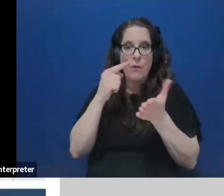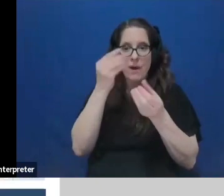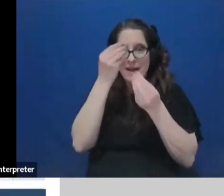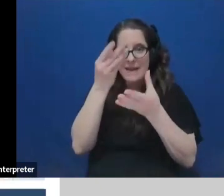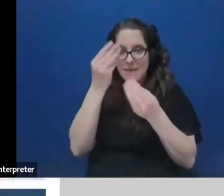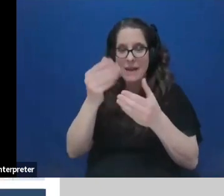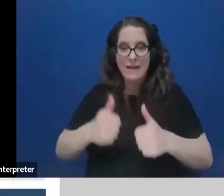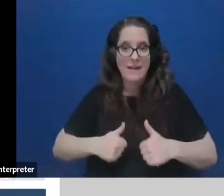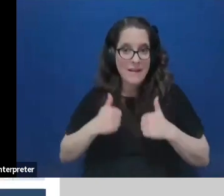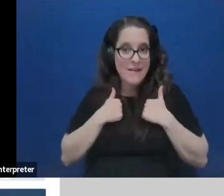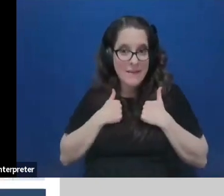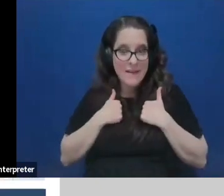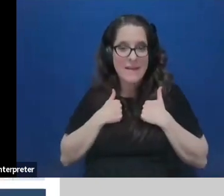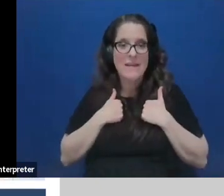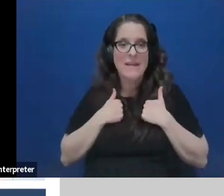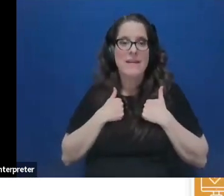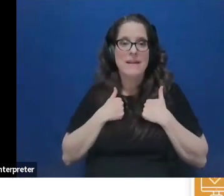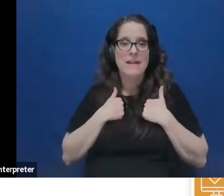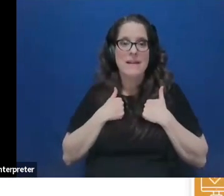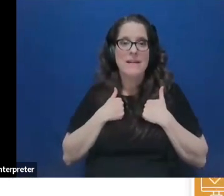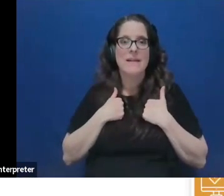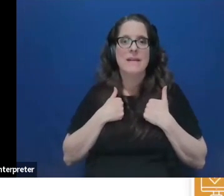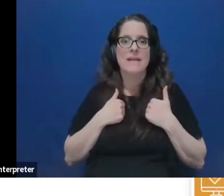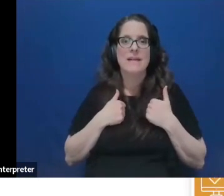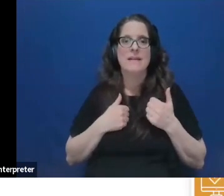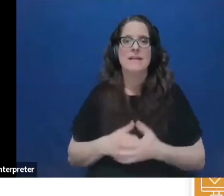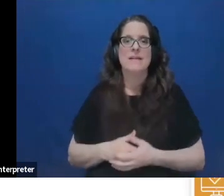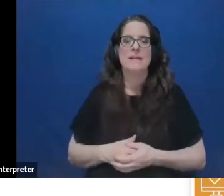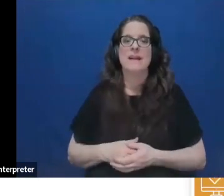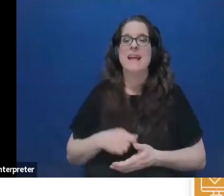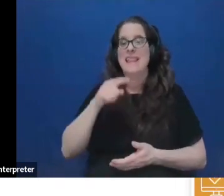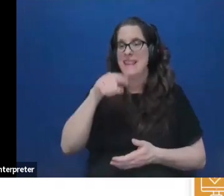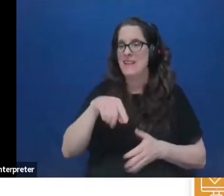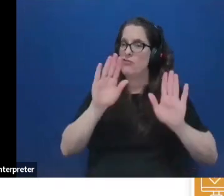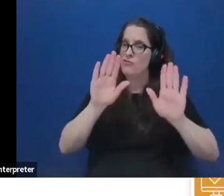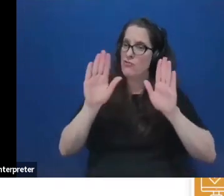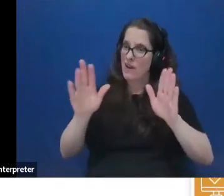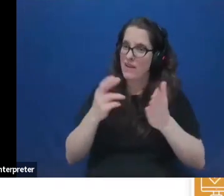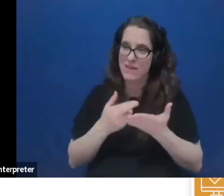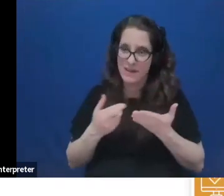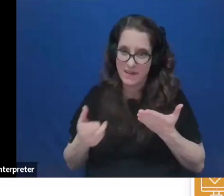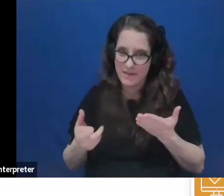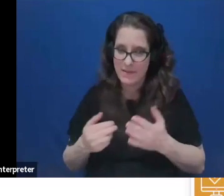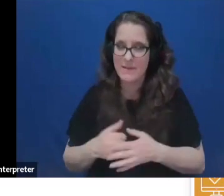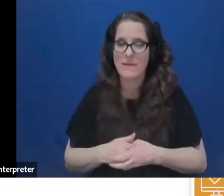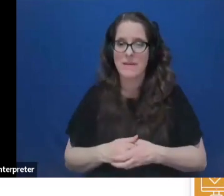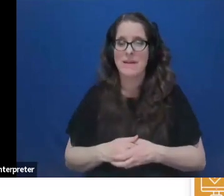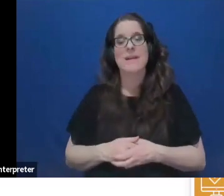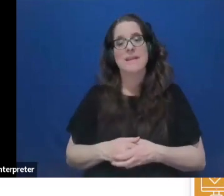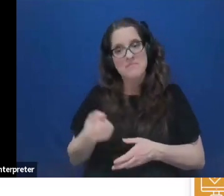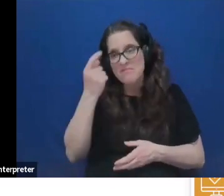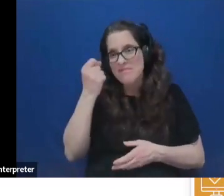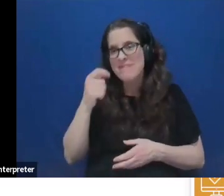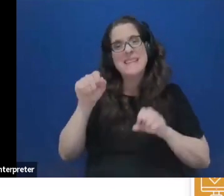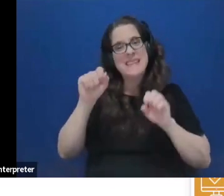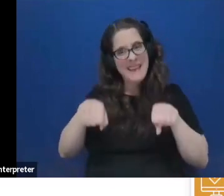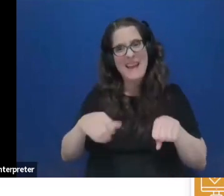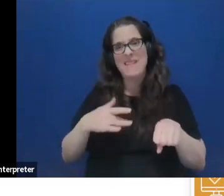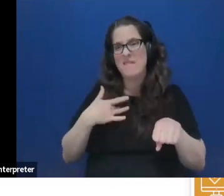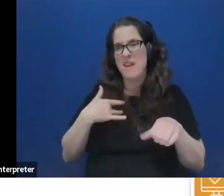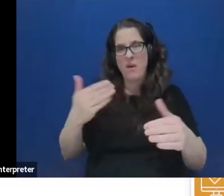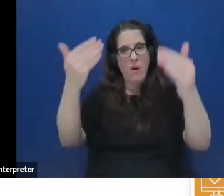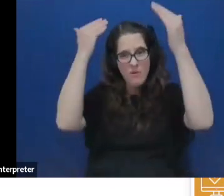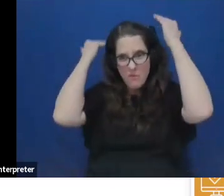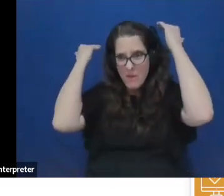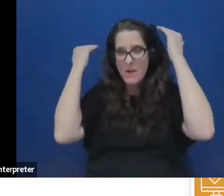Where are those? It is just a huge, huge resource, and it really can be overwhelming. And if you have any questions, feel free